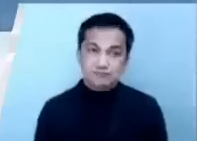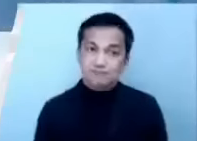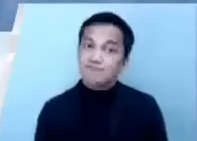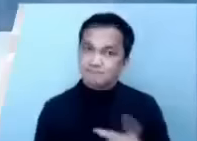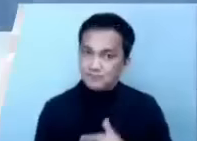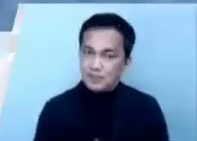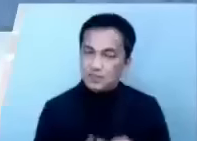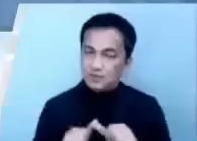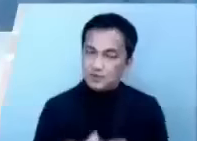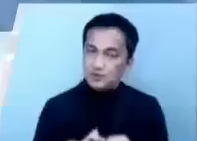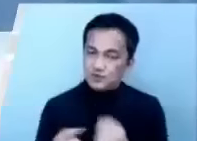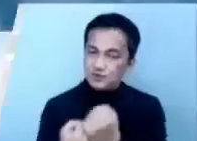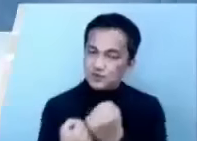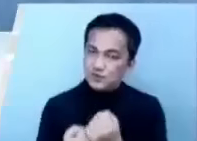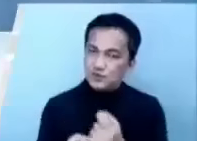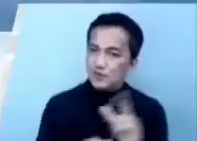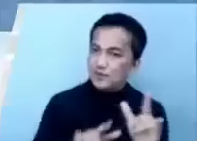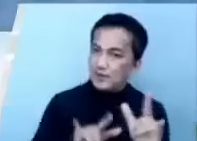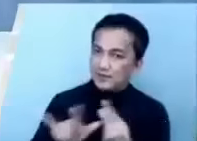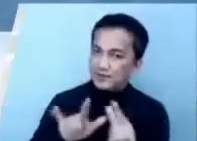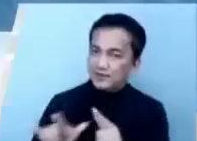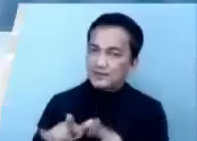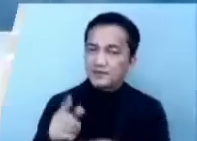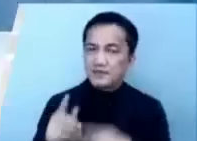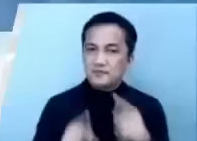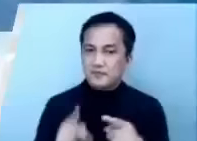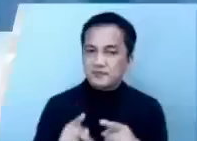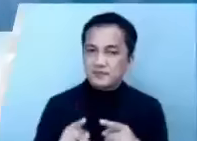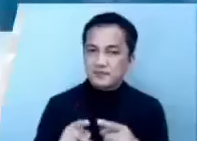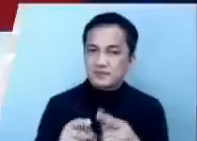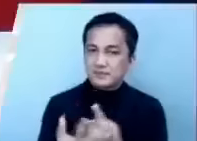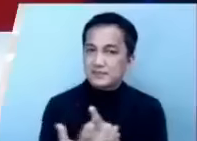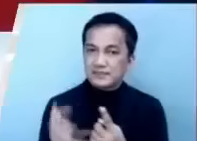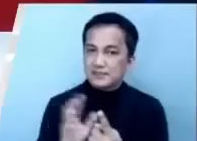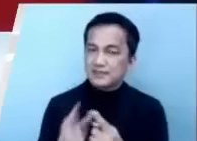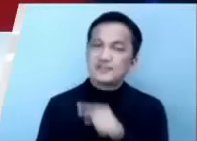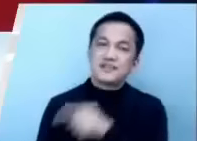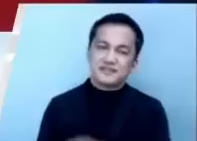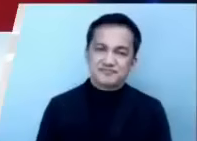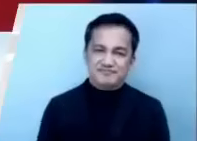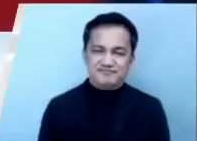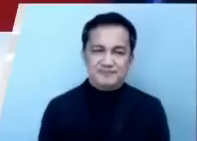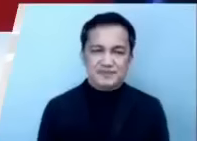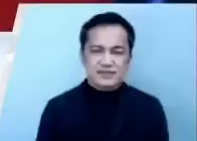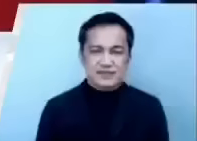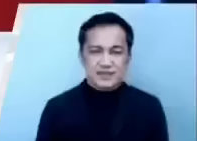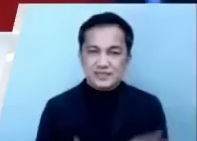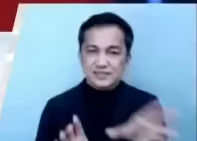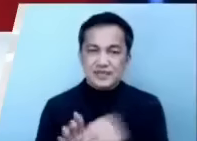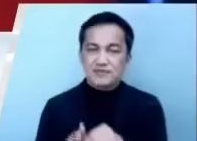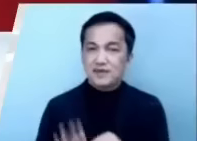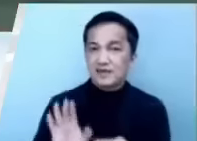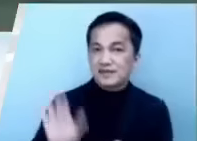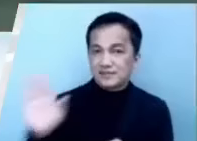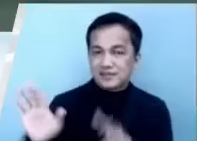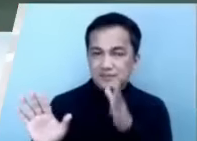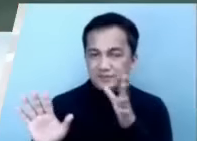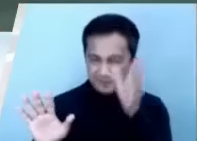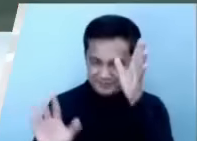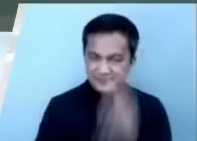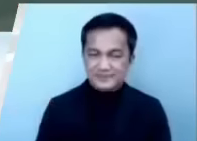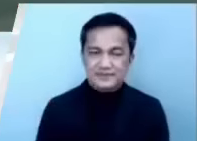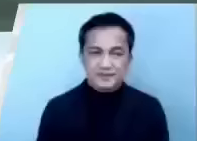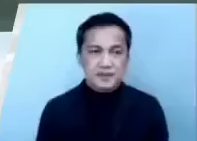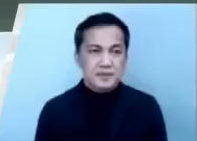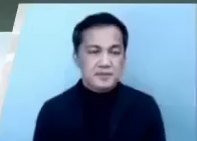support at pagmamahal ng mga taong nakapaligid sa kanya, kabilang ang kanyang mga magulang. My mom and